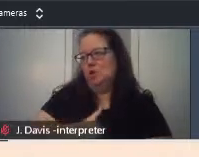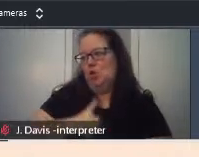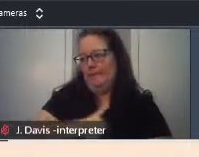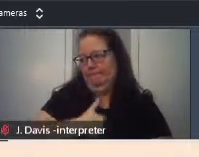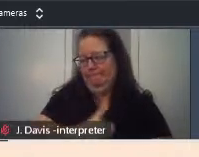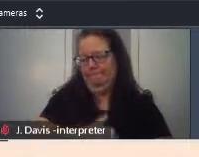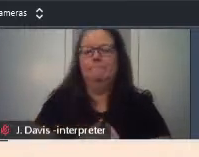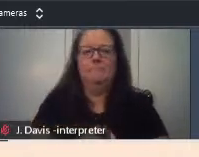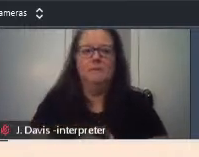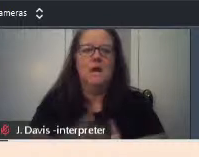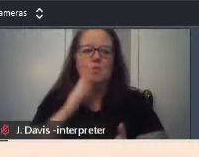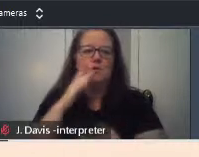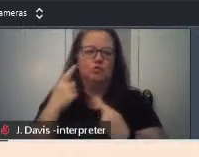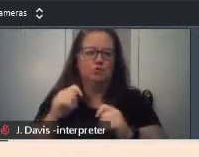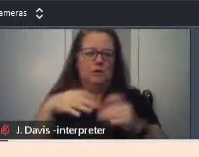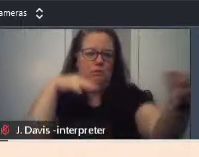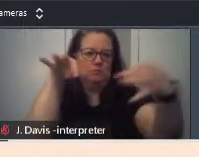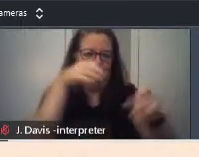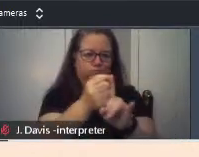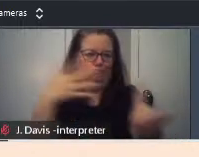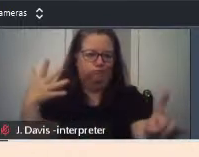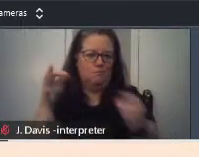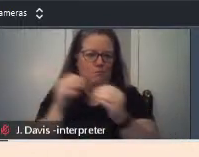Okay, I'll try to explain that better.